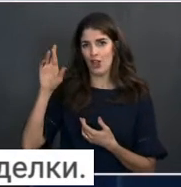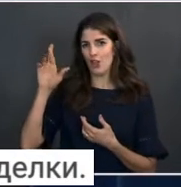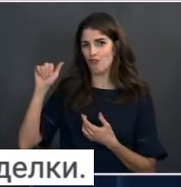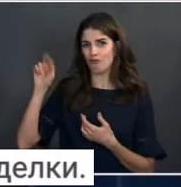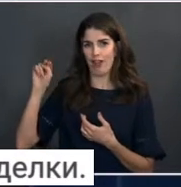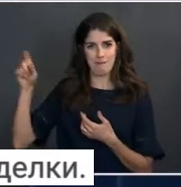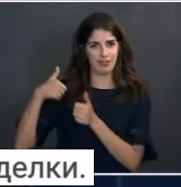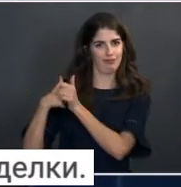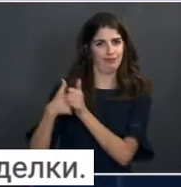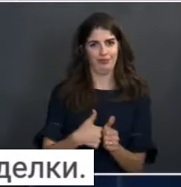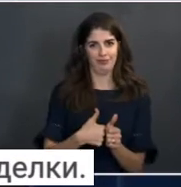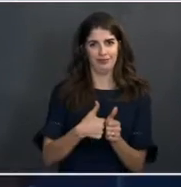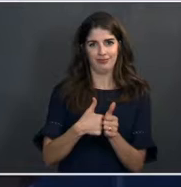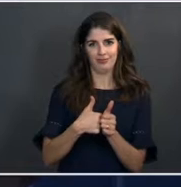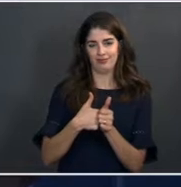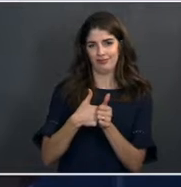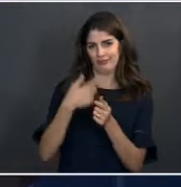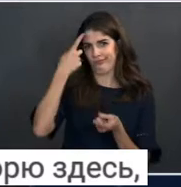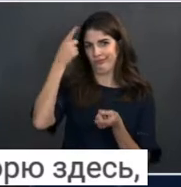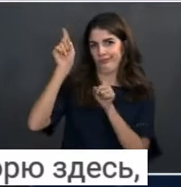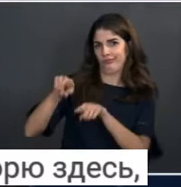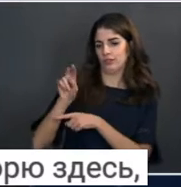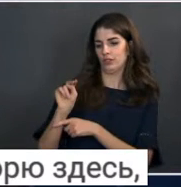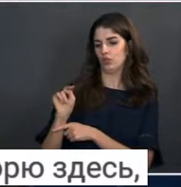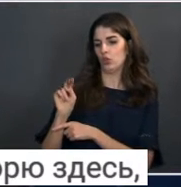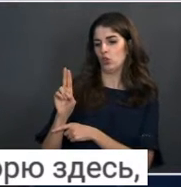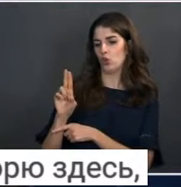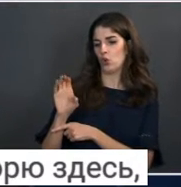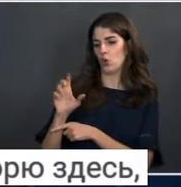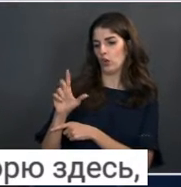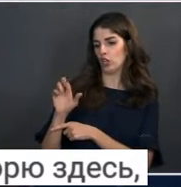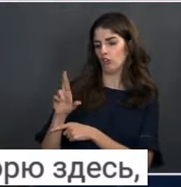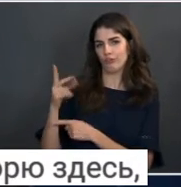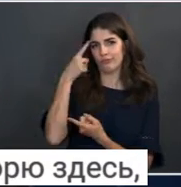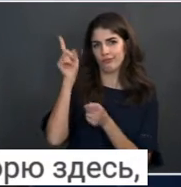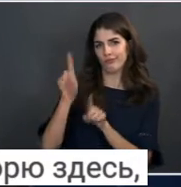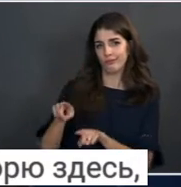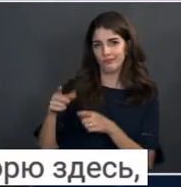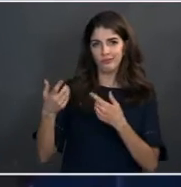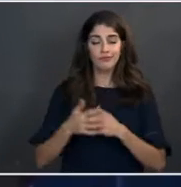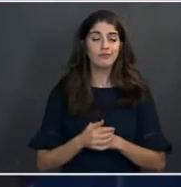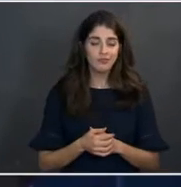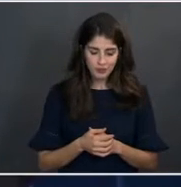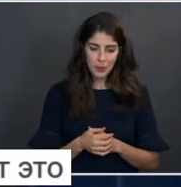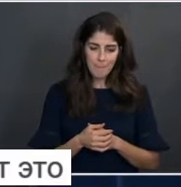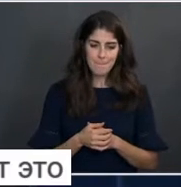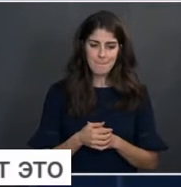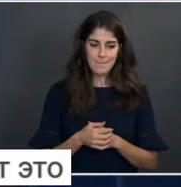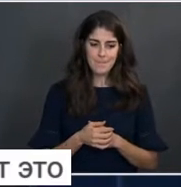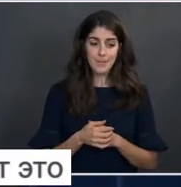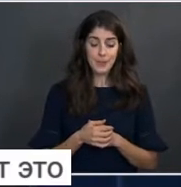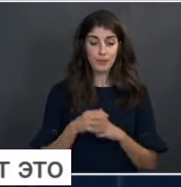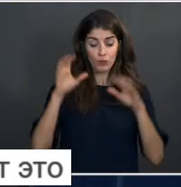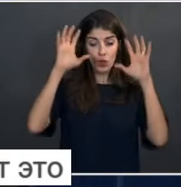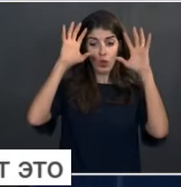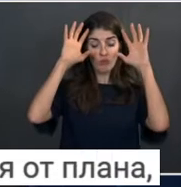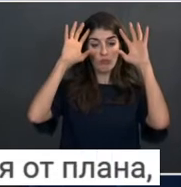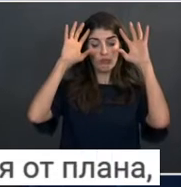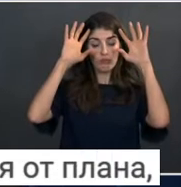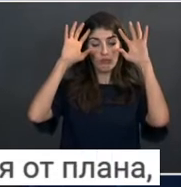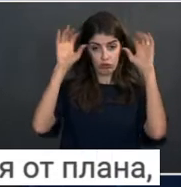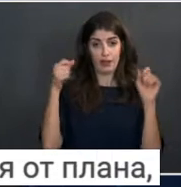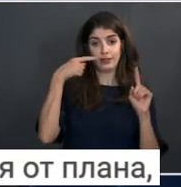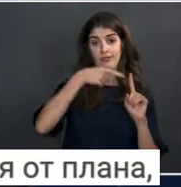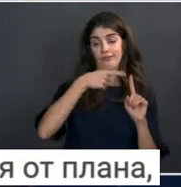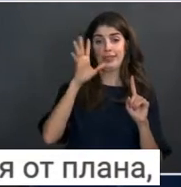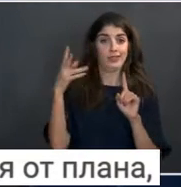of the nuclear deal. We've said previously, but I will reiterate here, that the president also sees it as